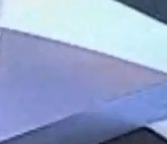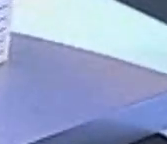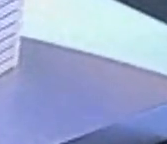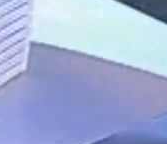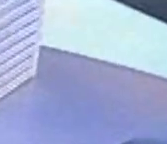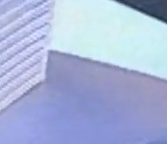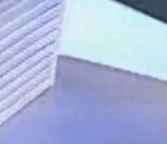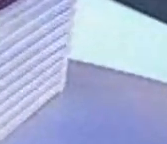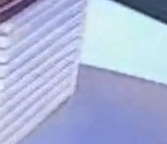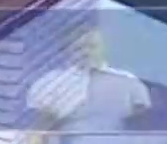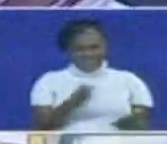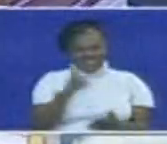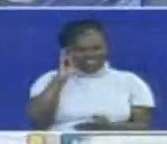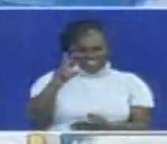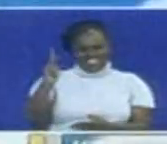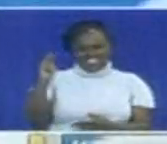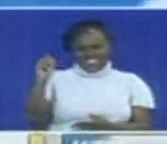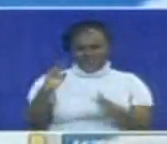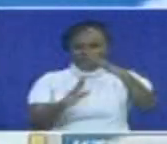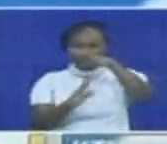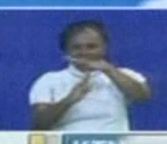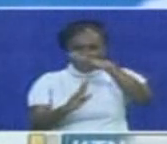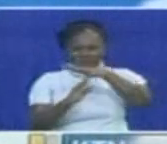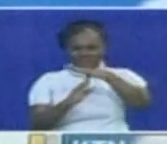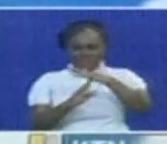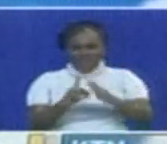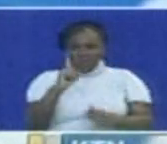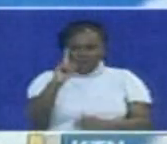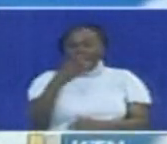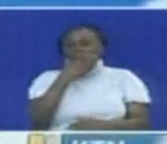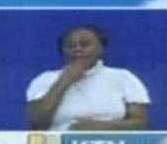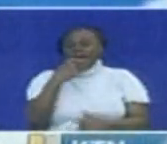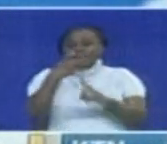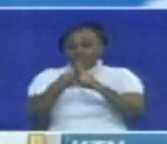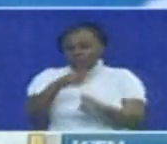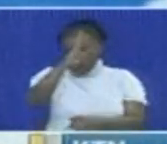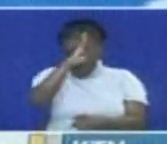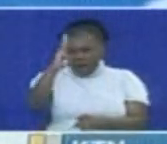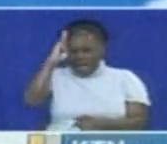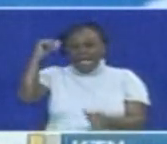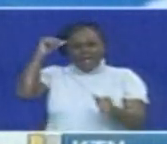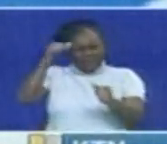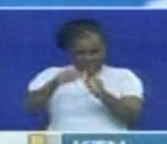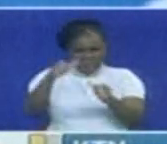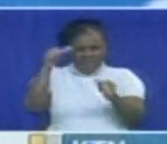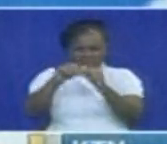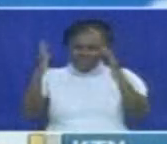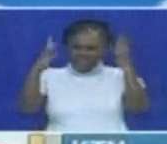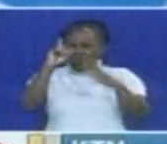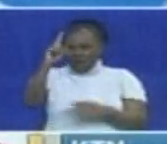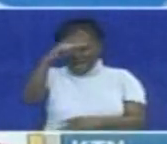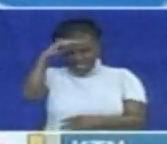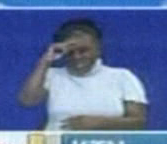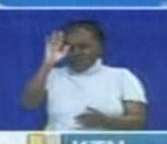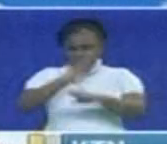Welcome back. You're watching KTN Prime. One Geoffrey Wekesa Simiyu will forever remember this Easter for one good reason.